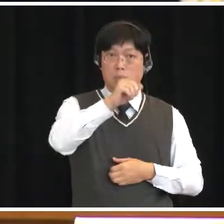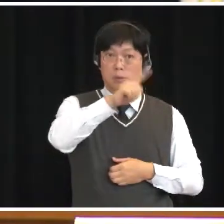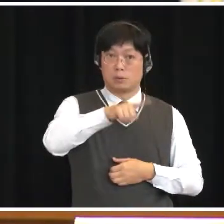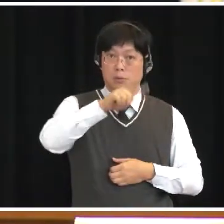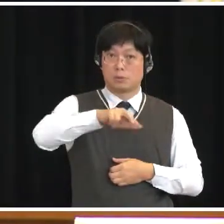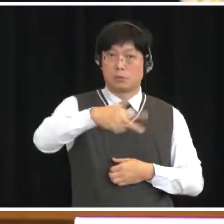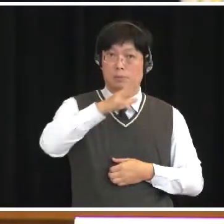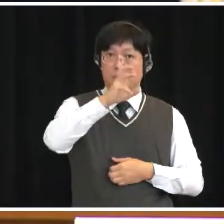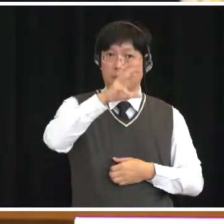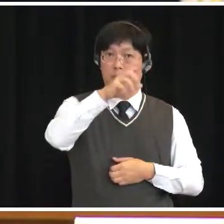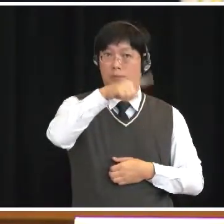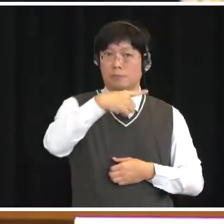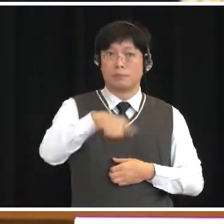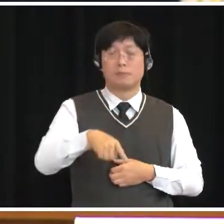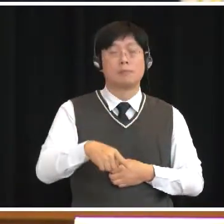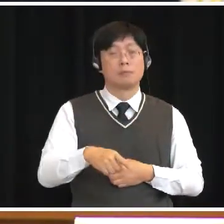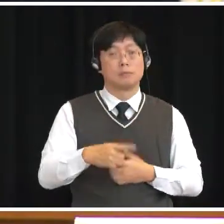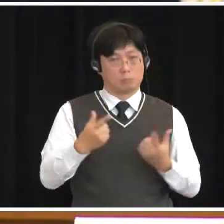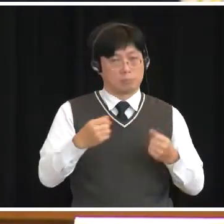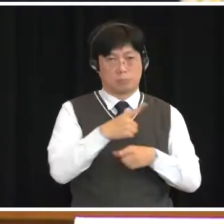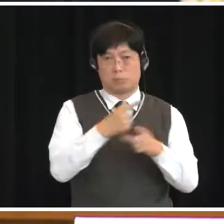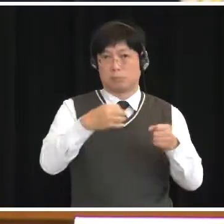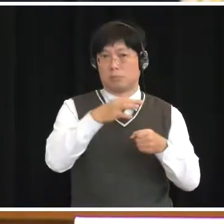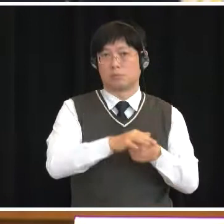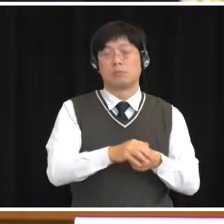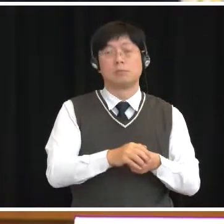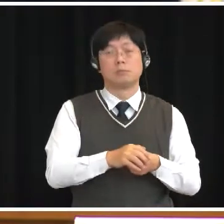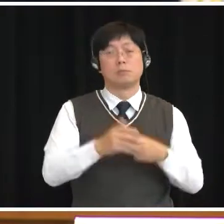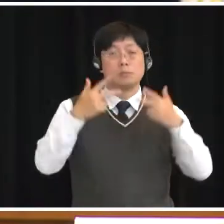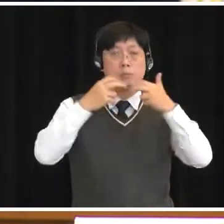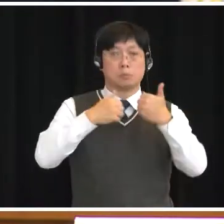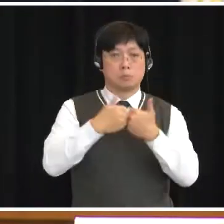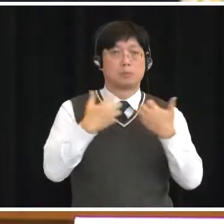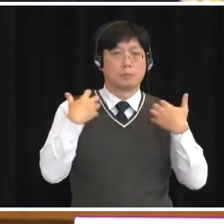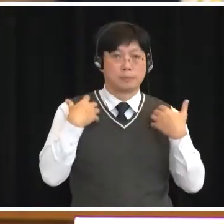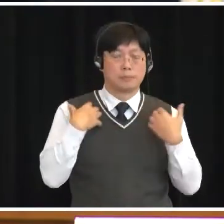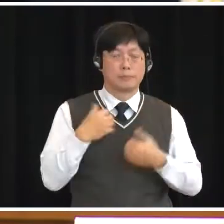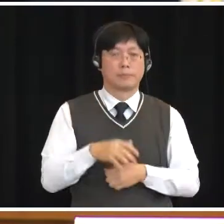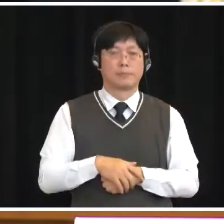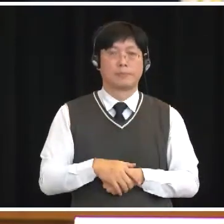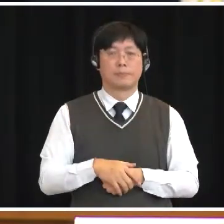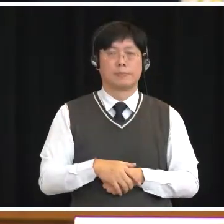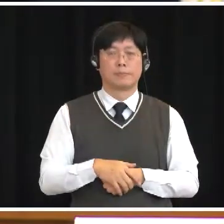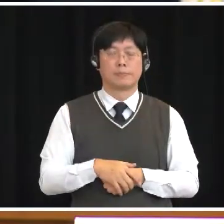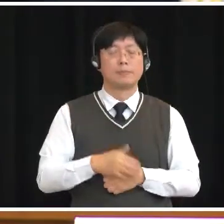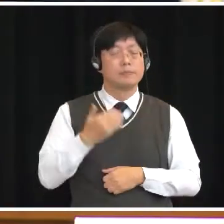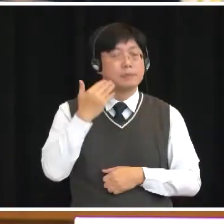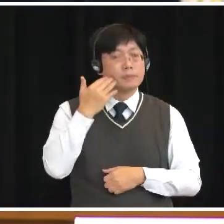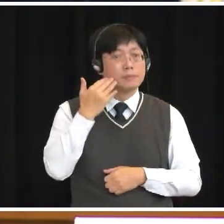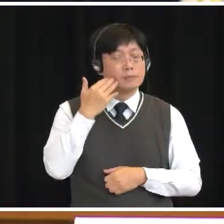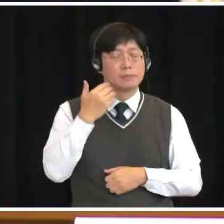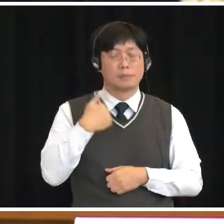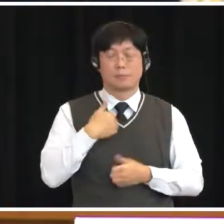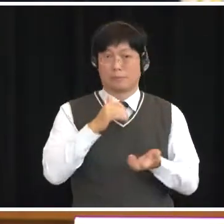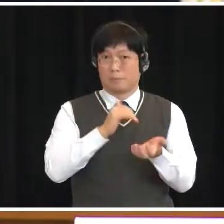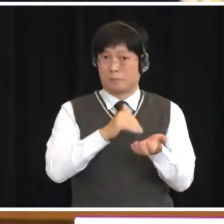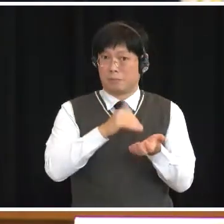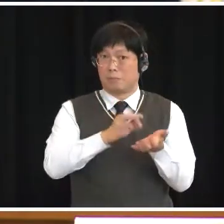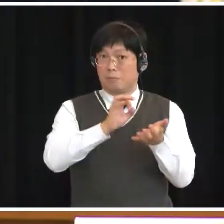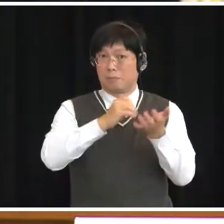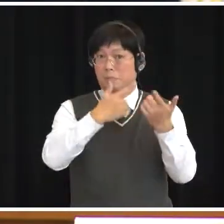For those aged under 19, there are about 31,000 indigenous children in